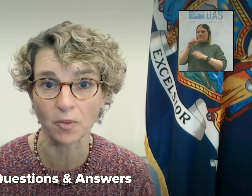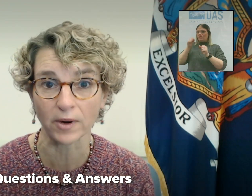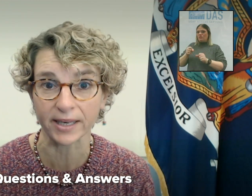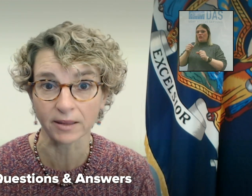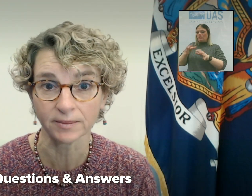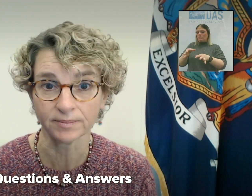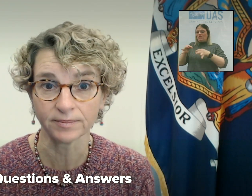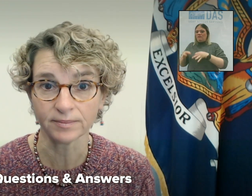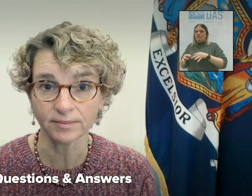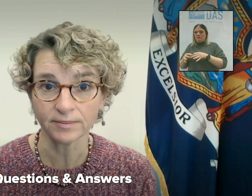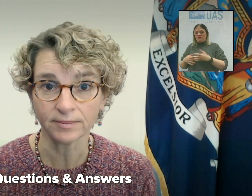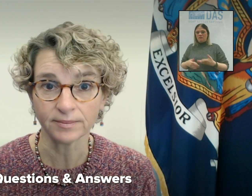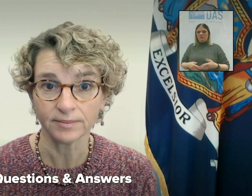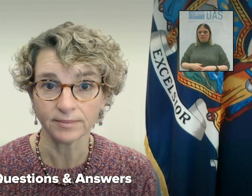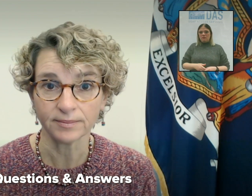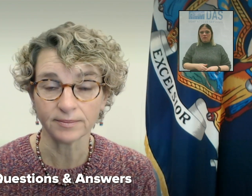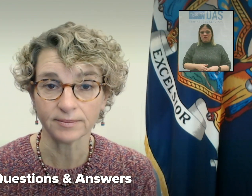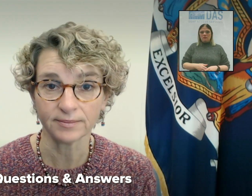eClear's reporting.